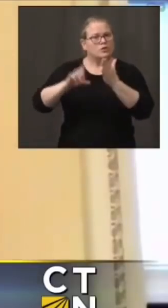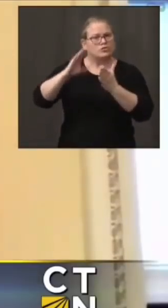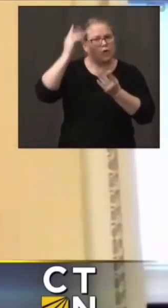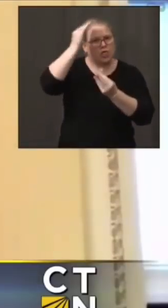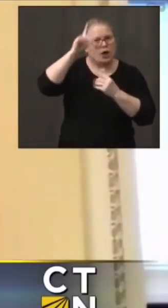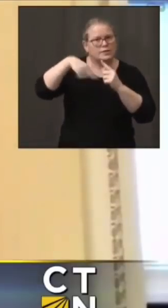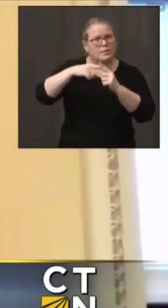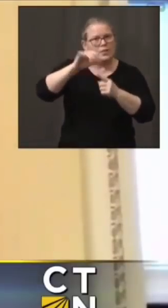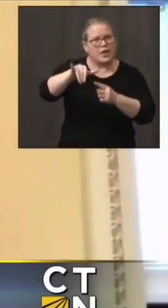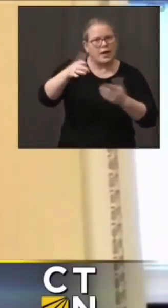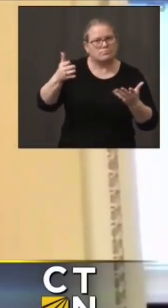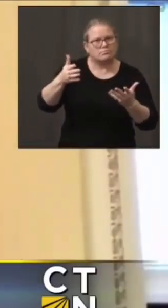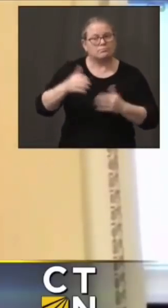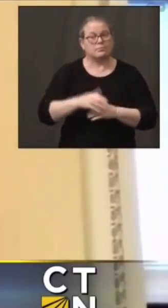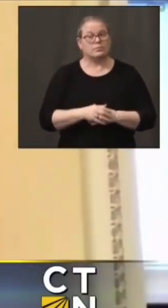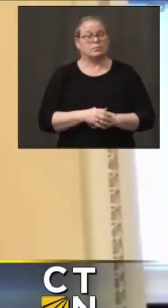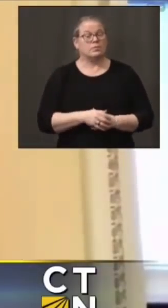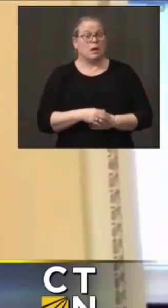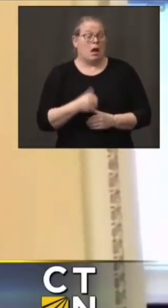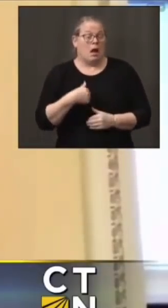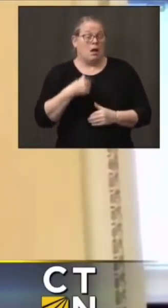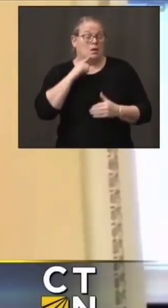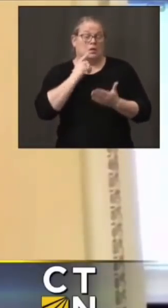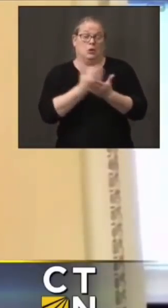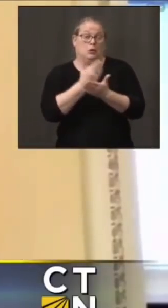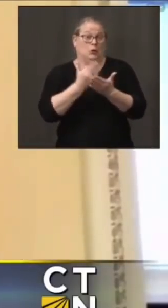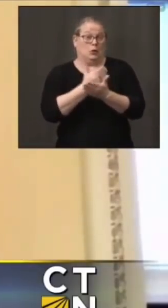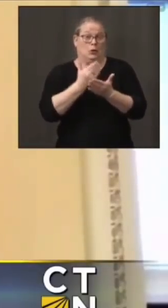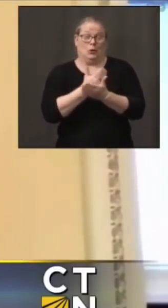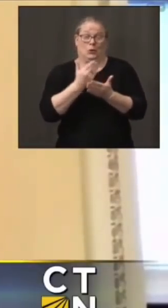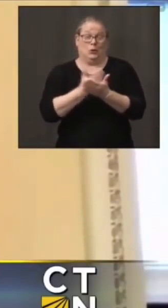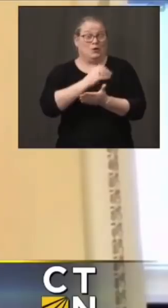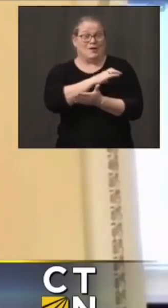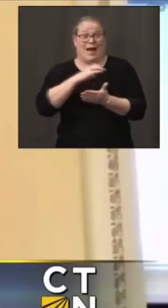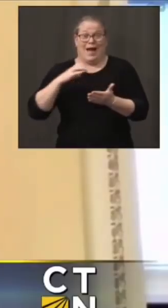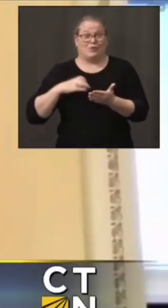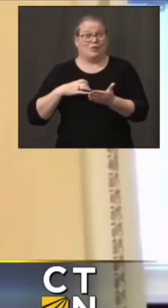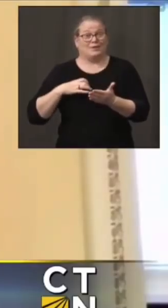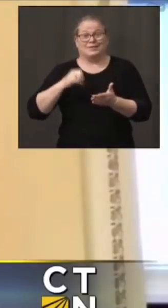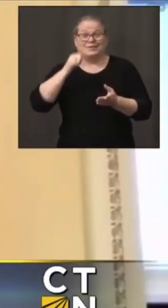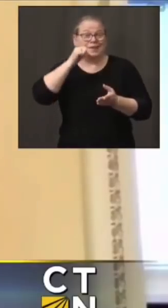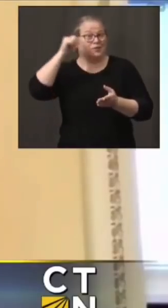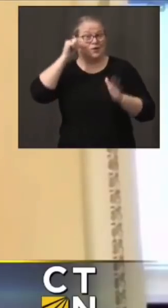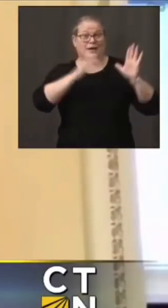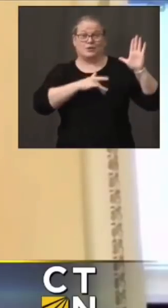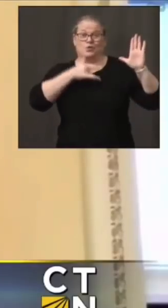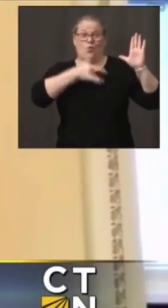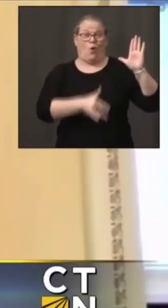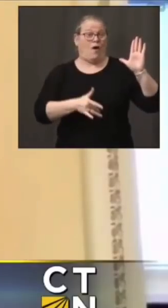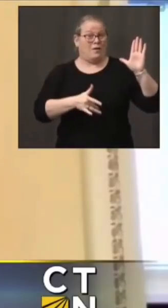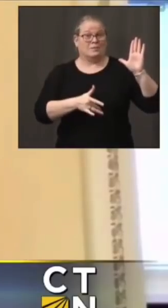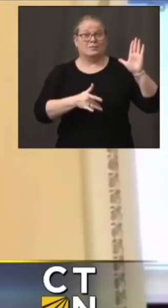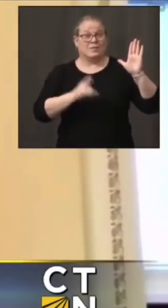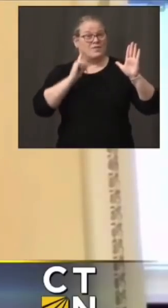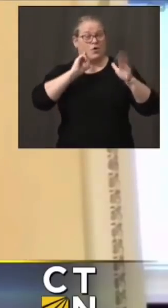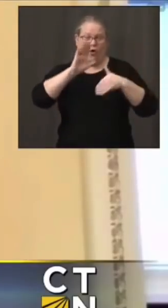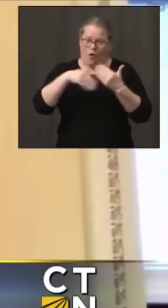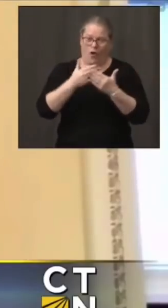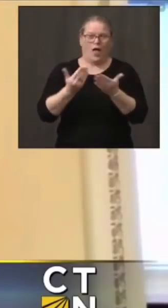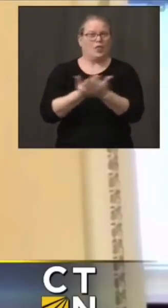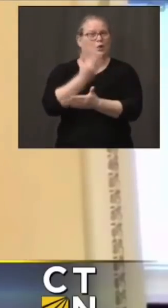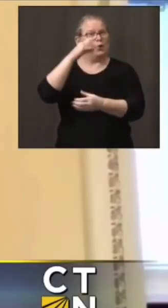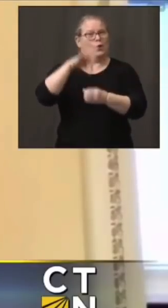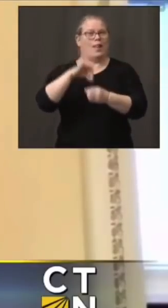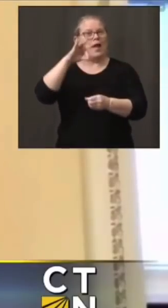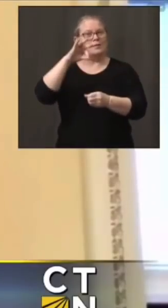in yesterday with the newly elected members, all of them on both sides of the aisle, and having